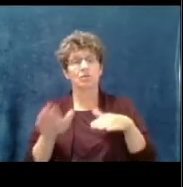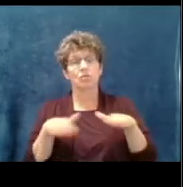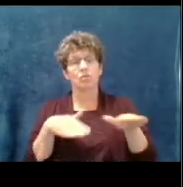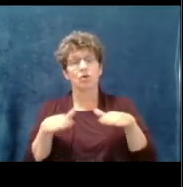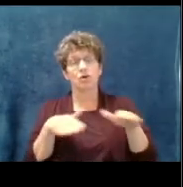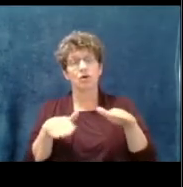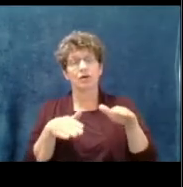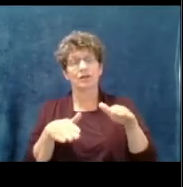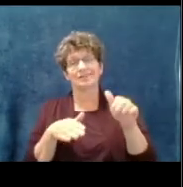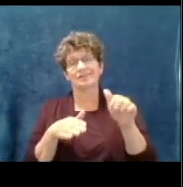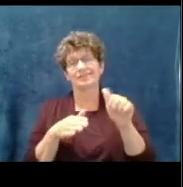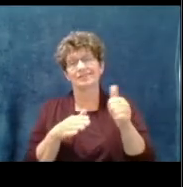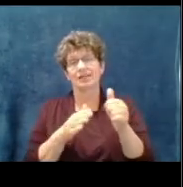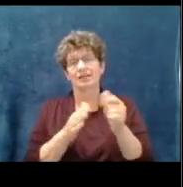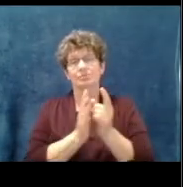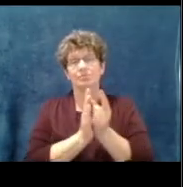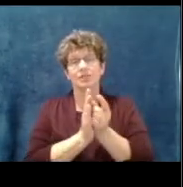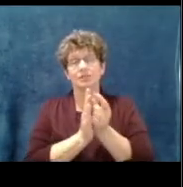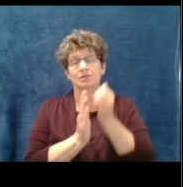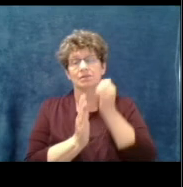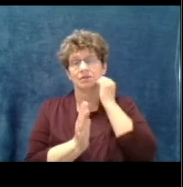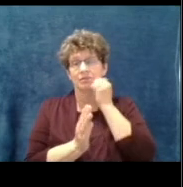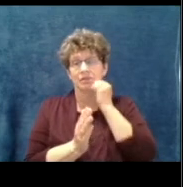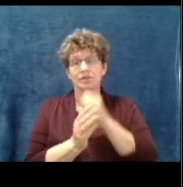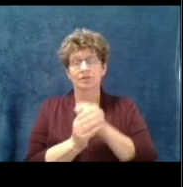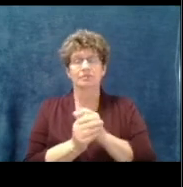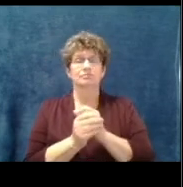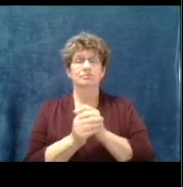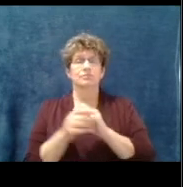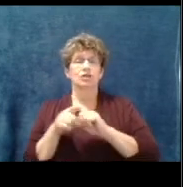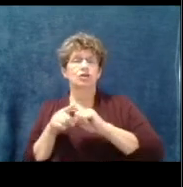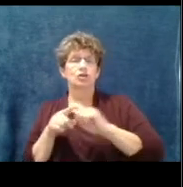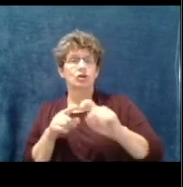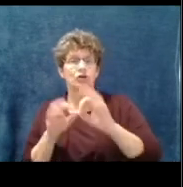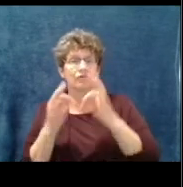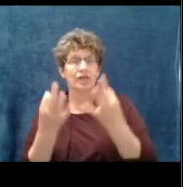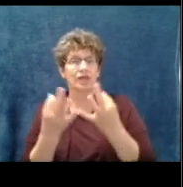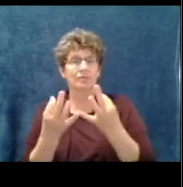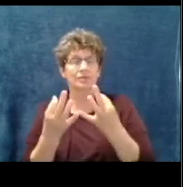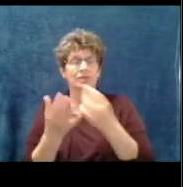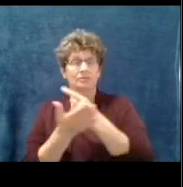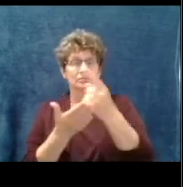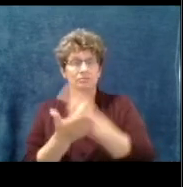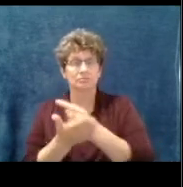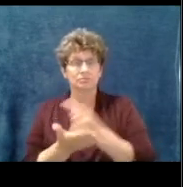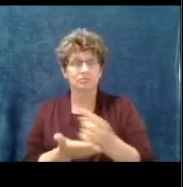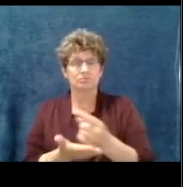I call my family more? Call my family once a week. Could I